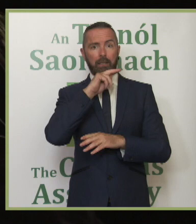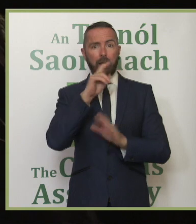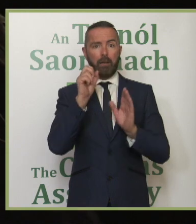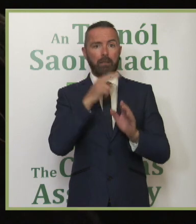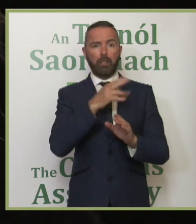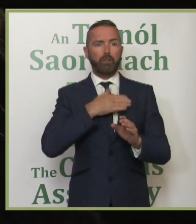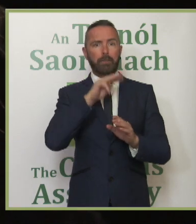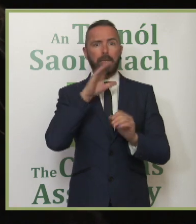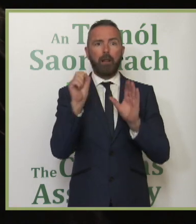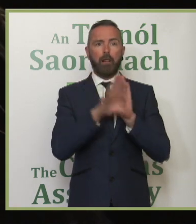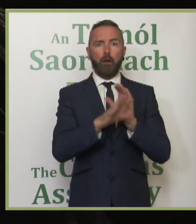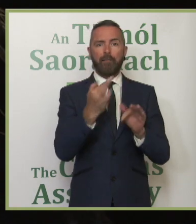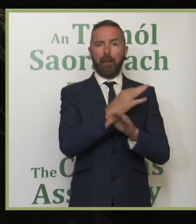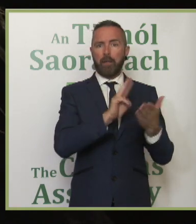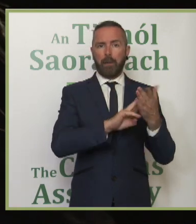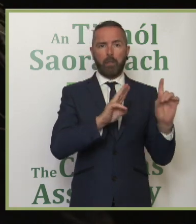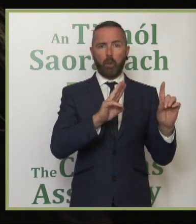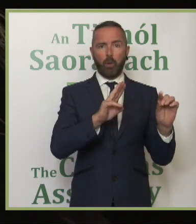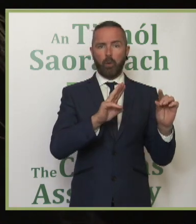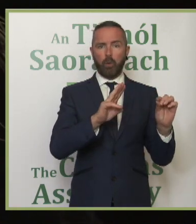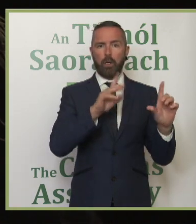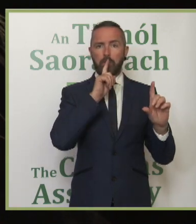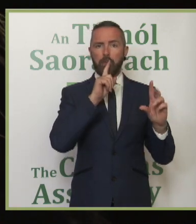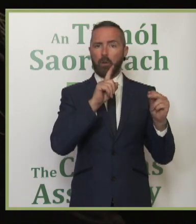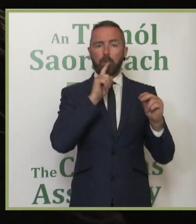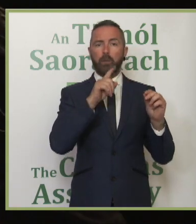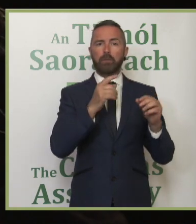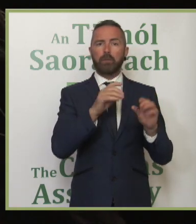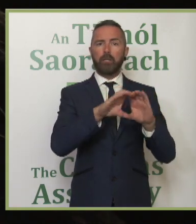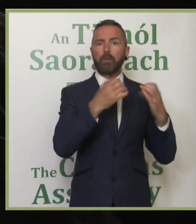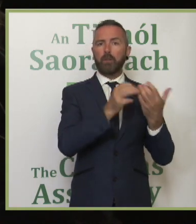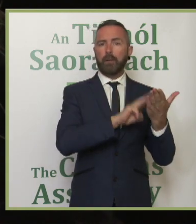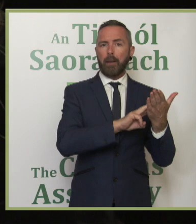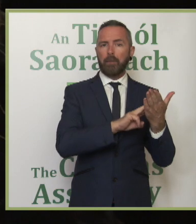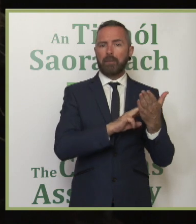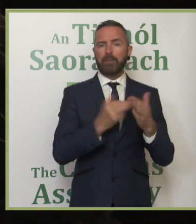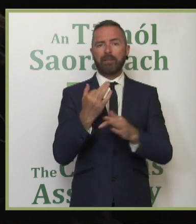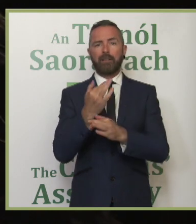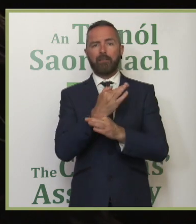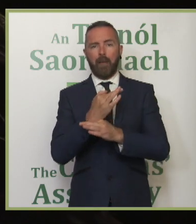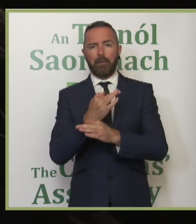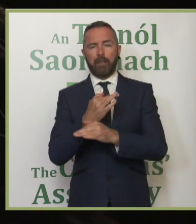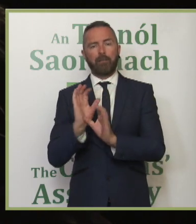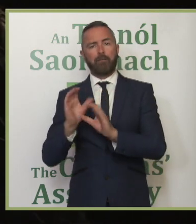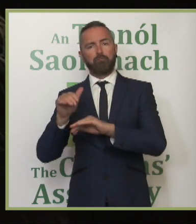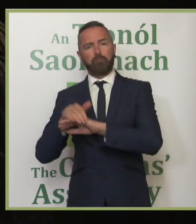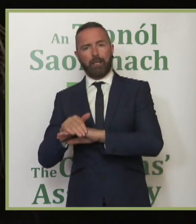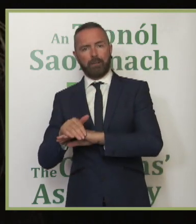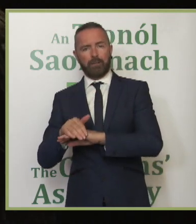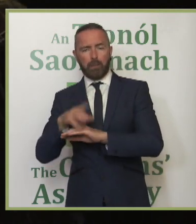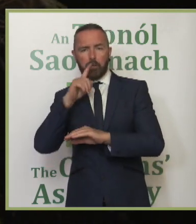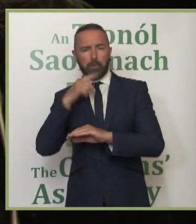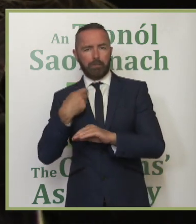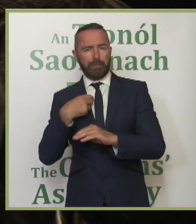community members, school friends, but I also gained this insight into addiction that I think is quite